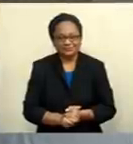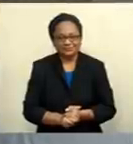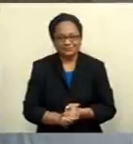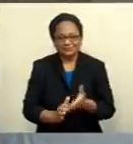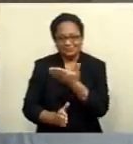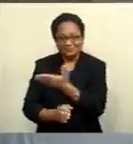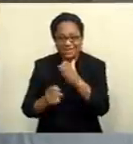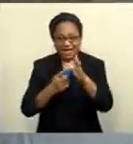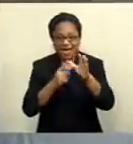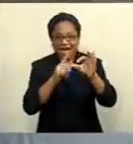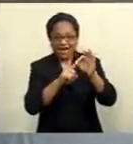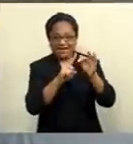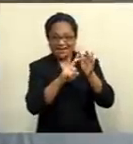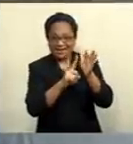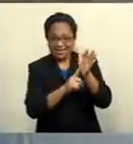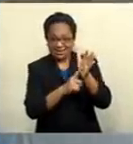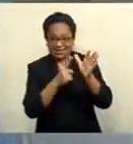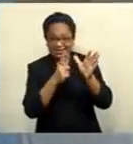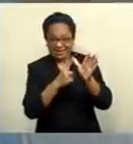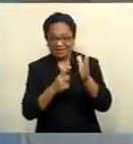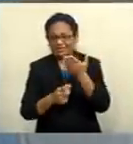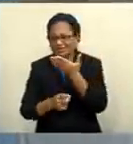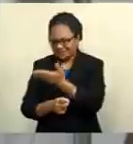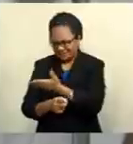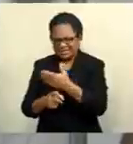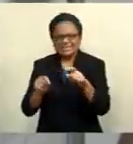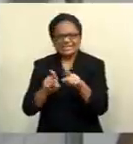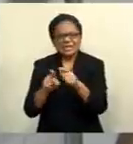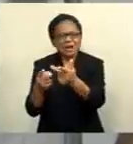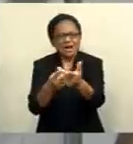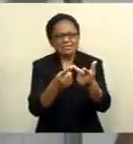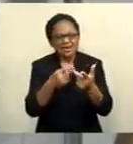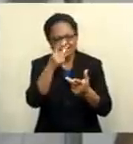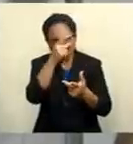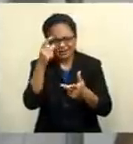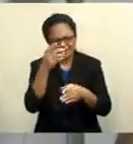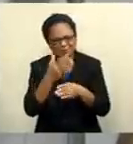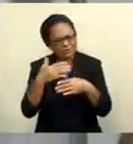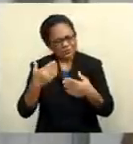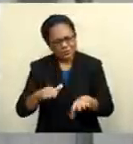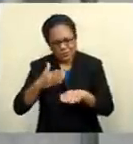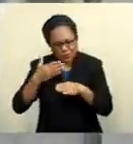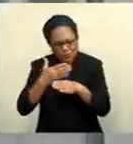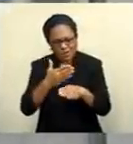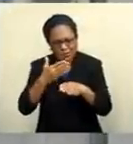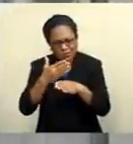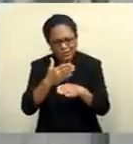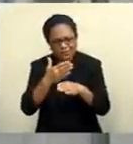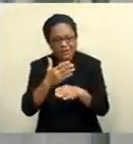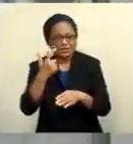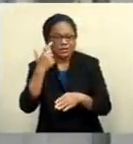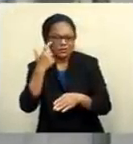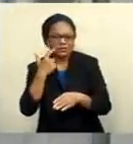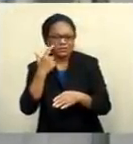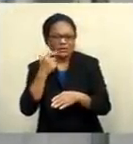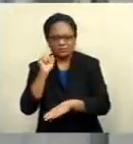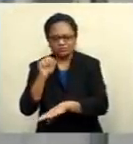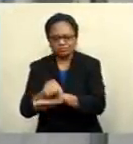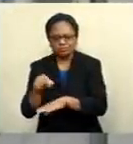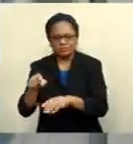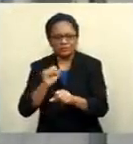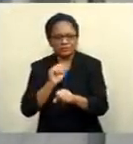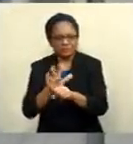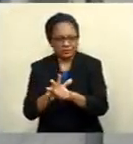Angela Tokede is amongst the thousands of frontliners putting the hard yards to combat the highly contagious Delta variant. There are times